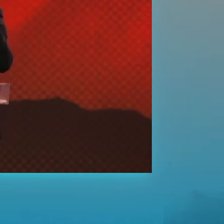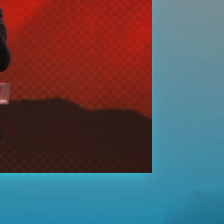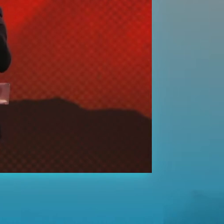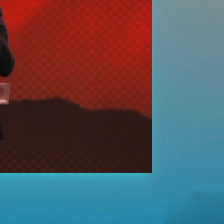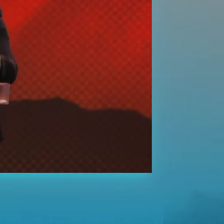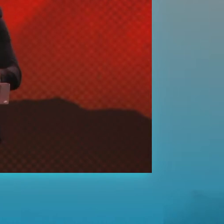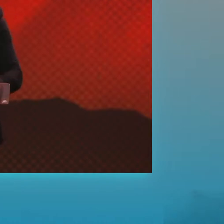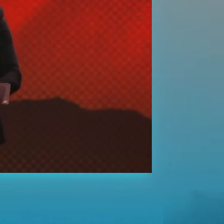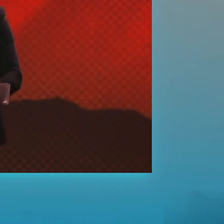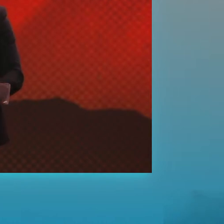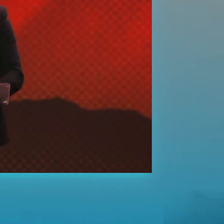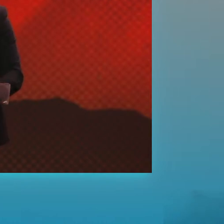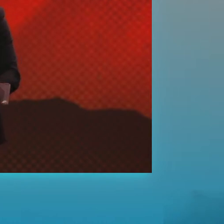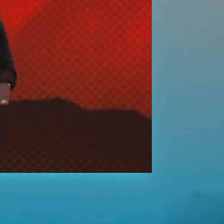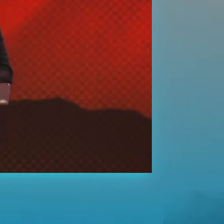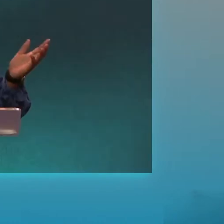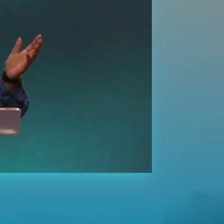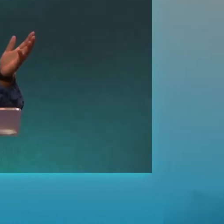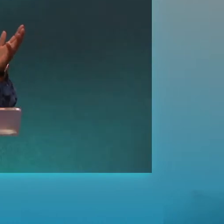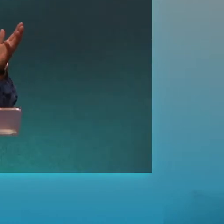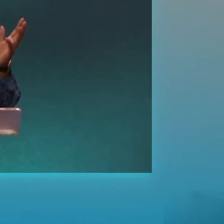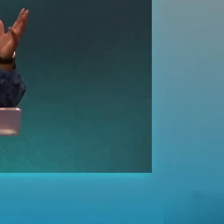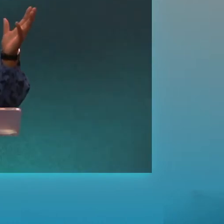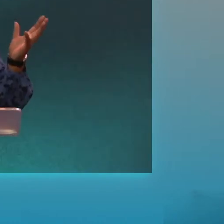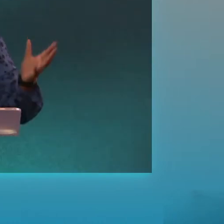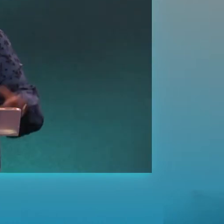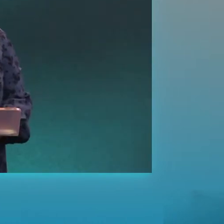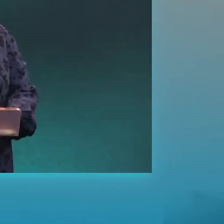Who is holding up the moon?